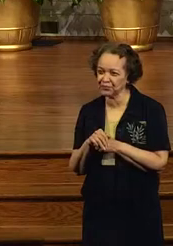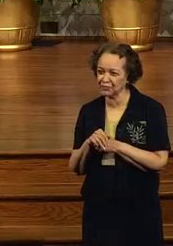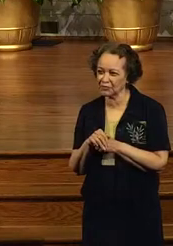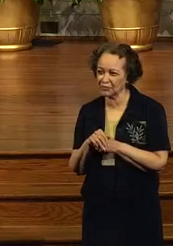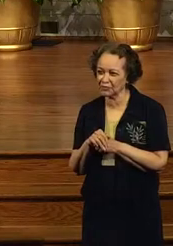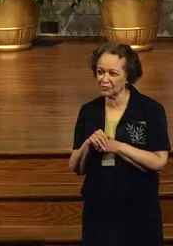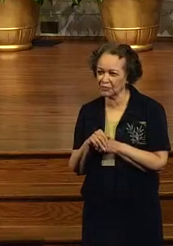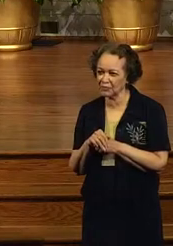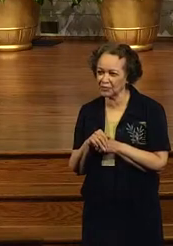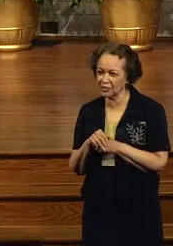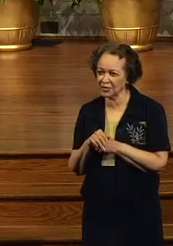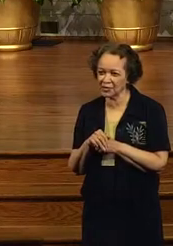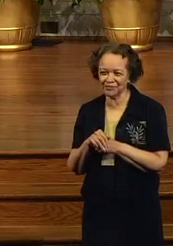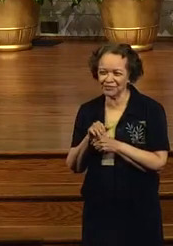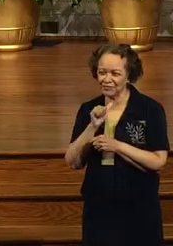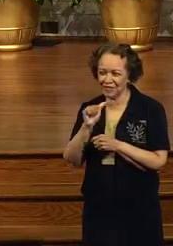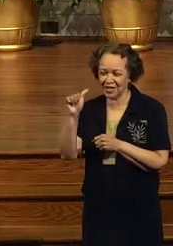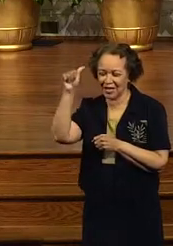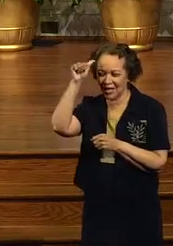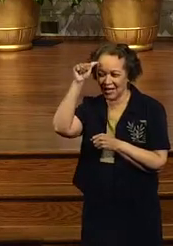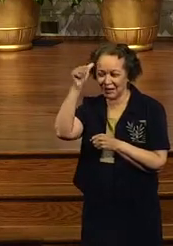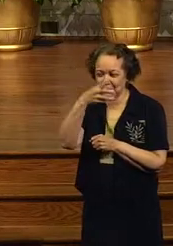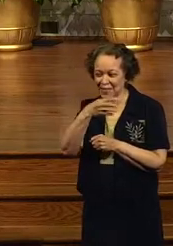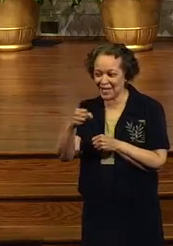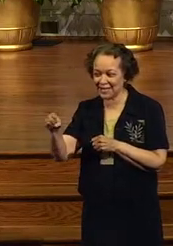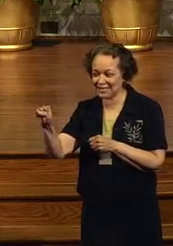Not Adam and Steve.